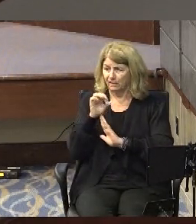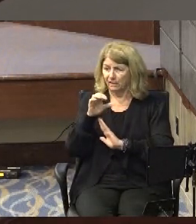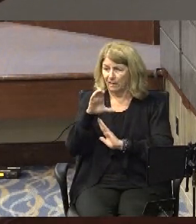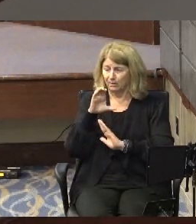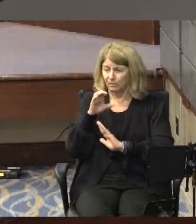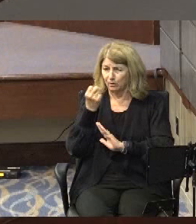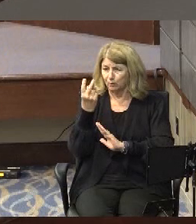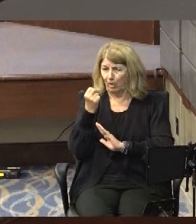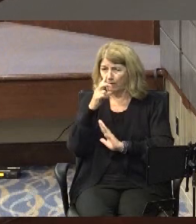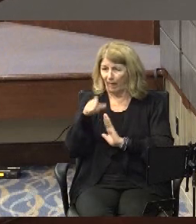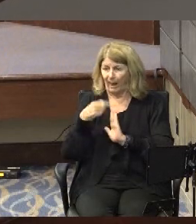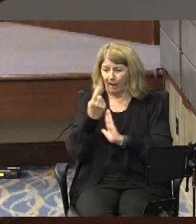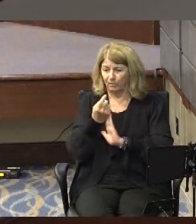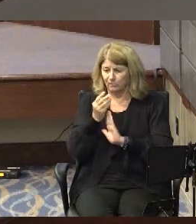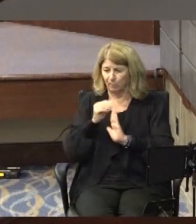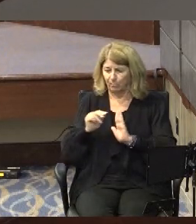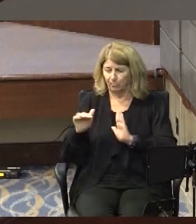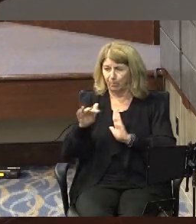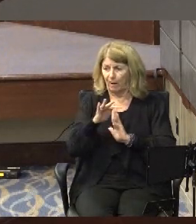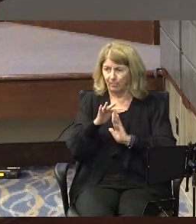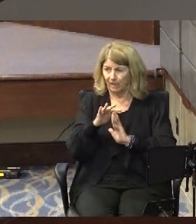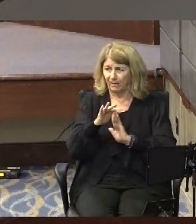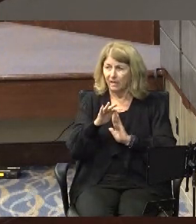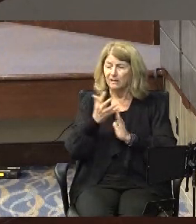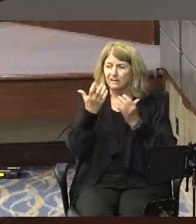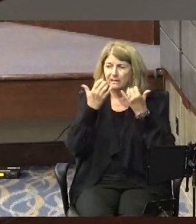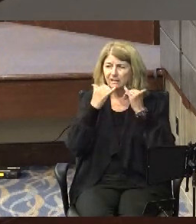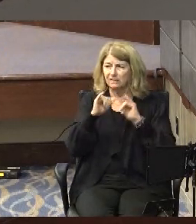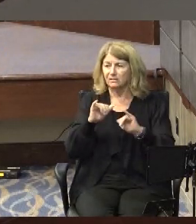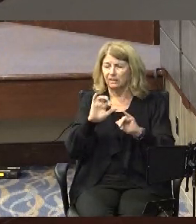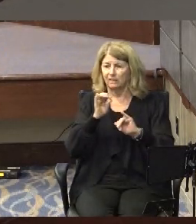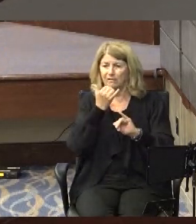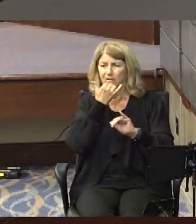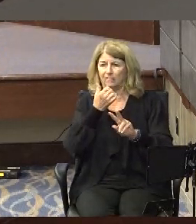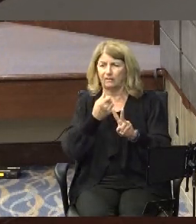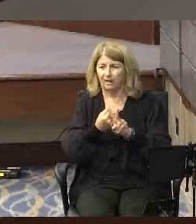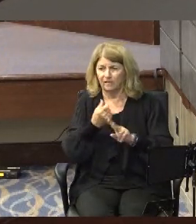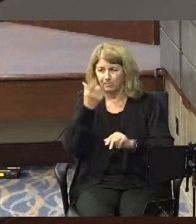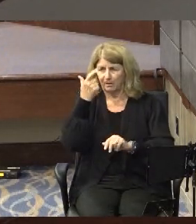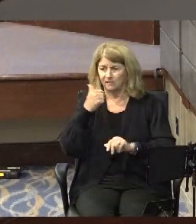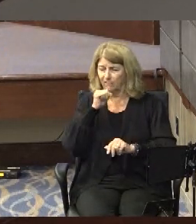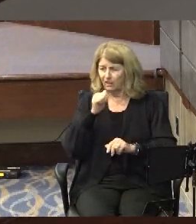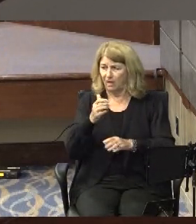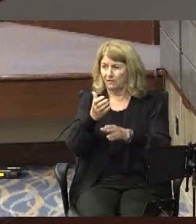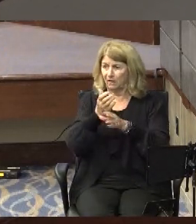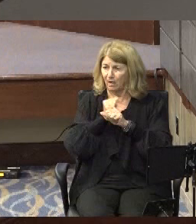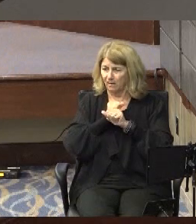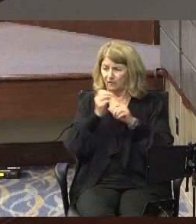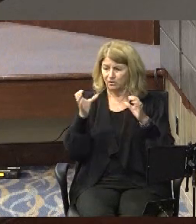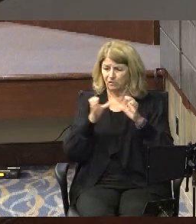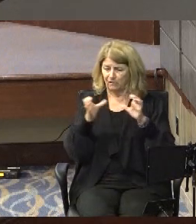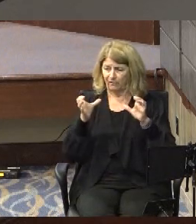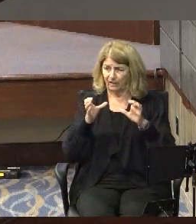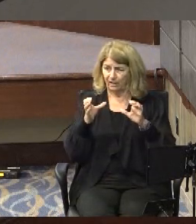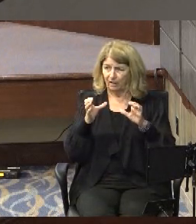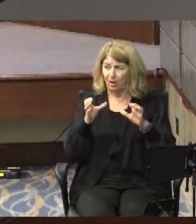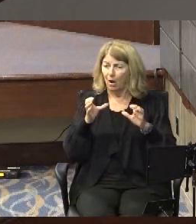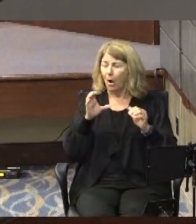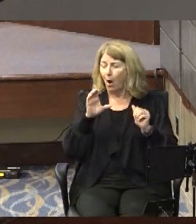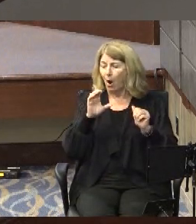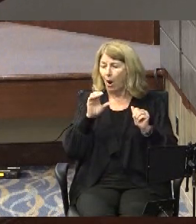1,912 hours, the property is still in violation because I have not received a certificate of occupancy verification from the city of